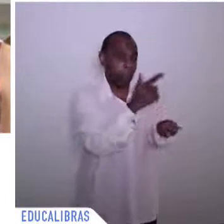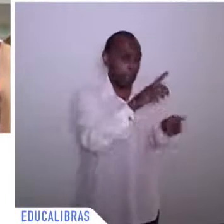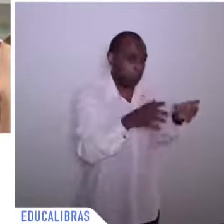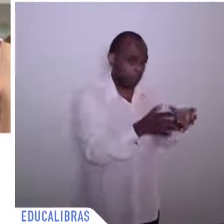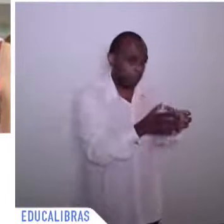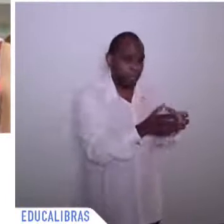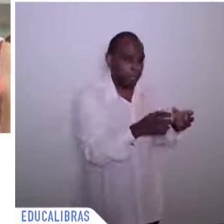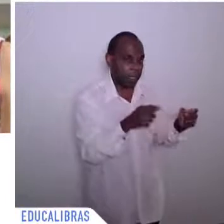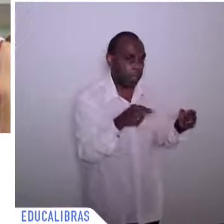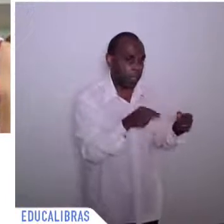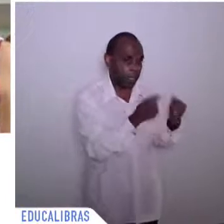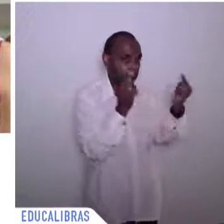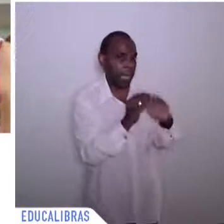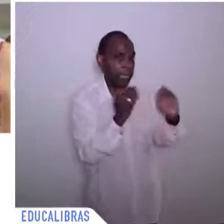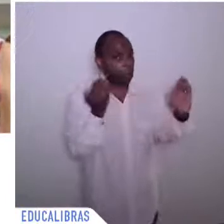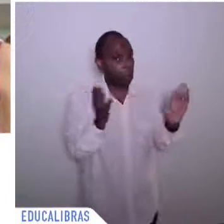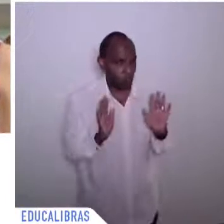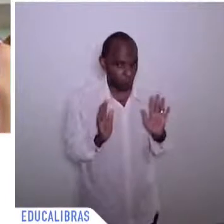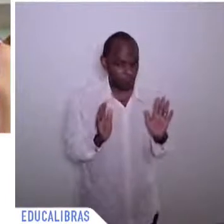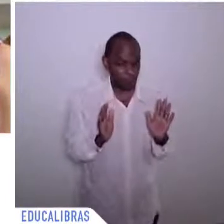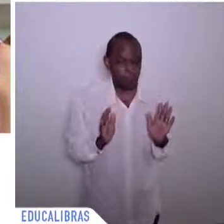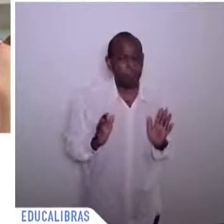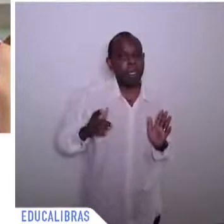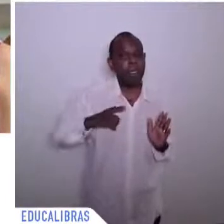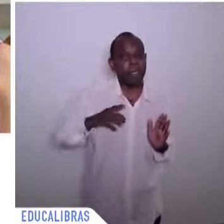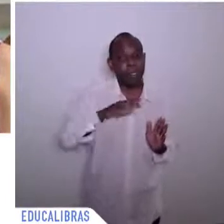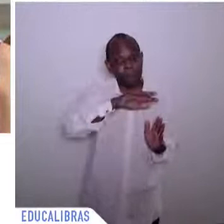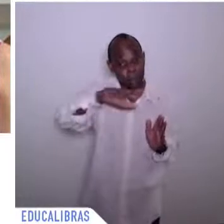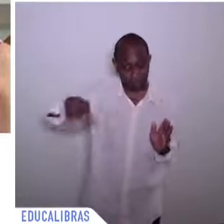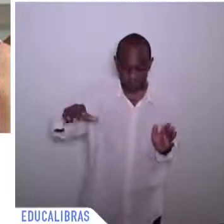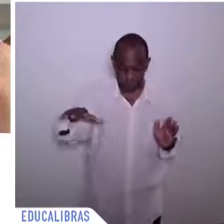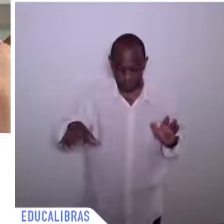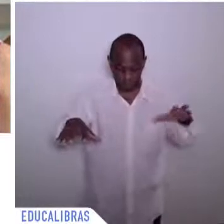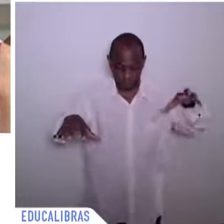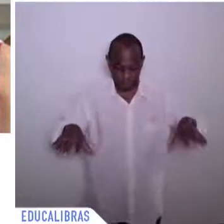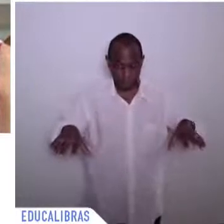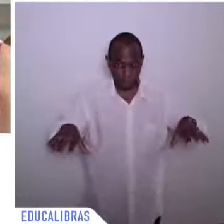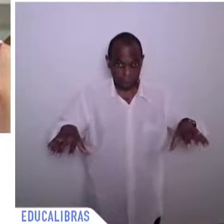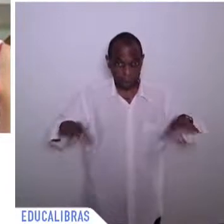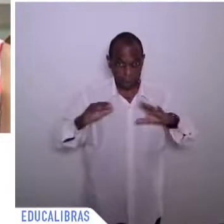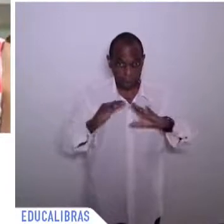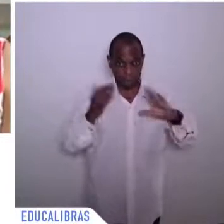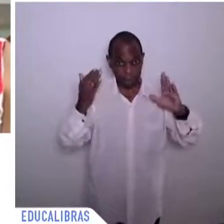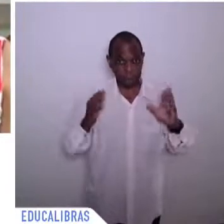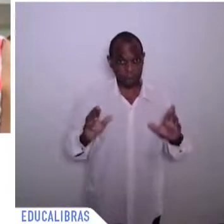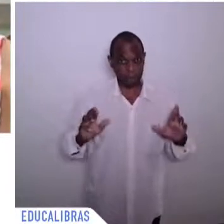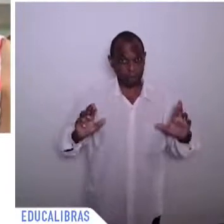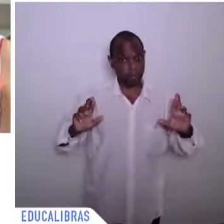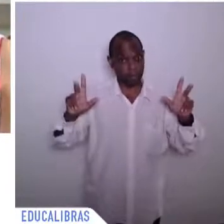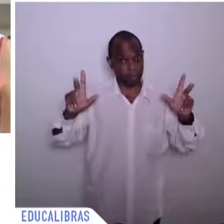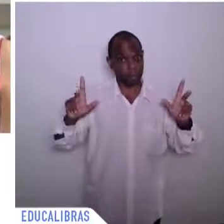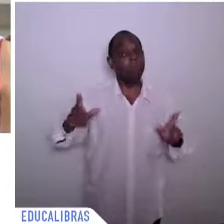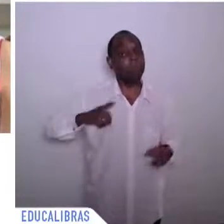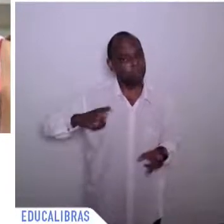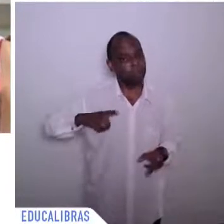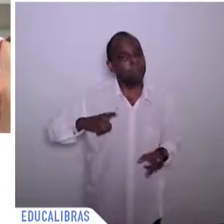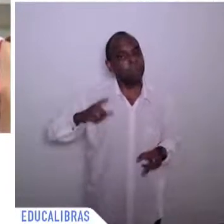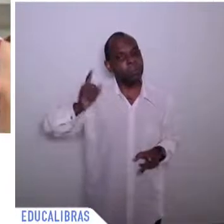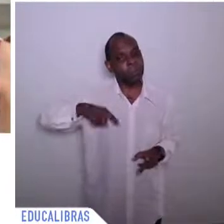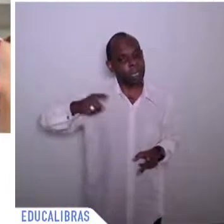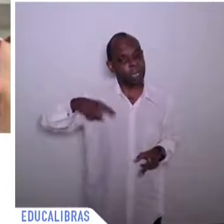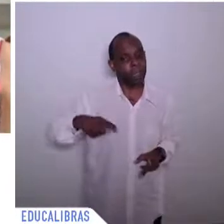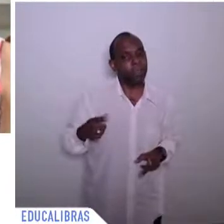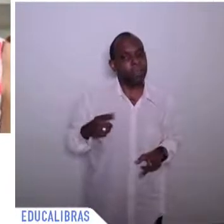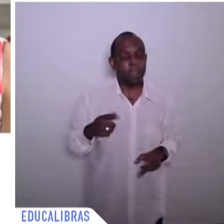of Bolsonaro pro and against the pandemics. You see that there is an agreement